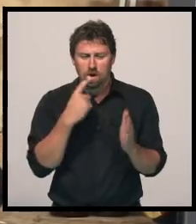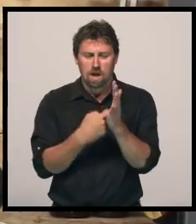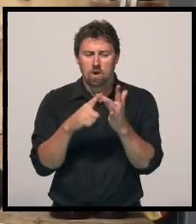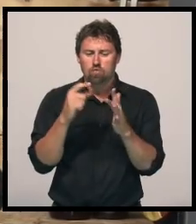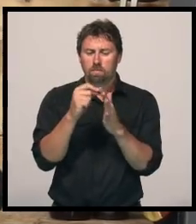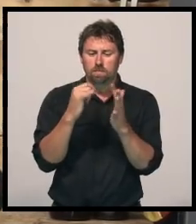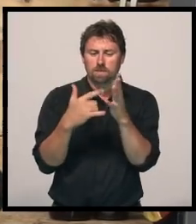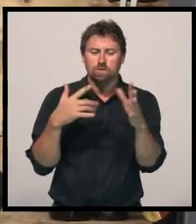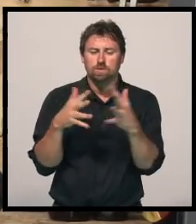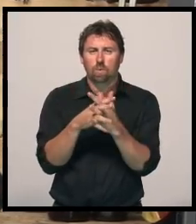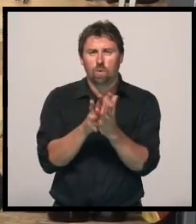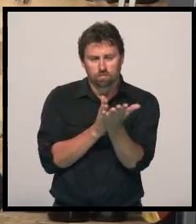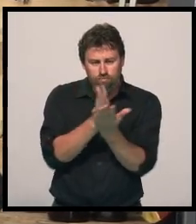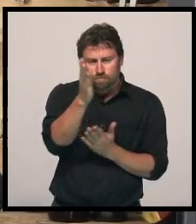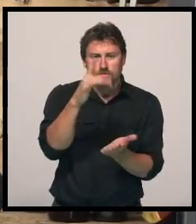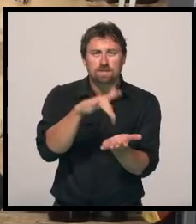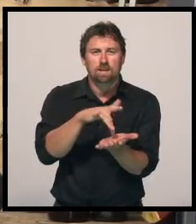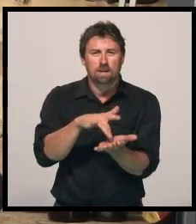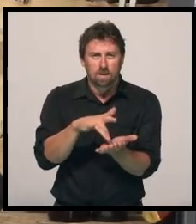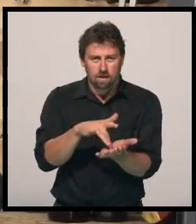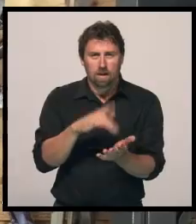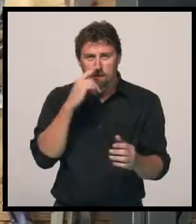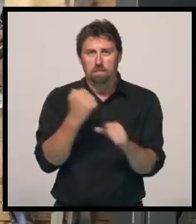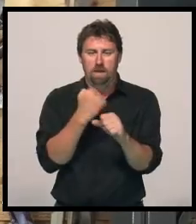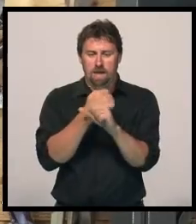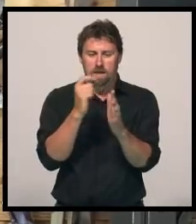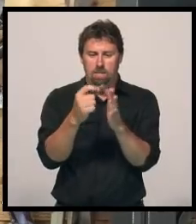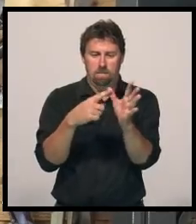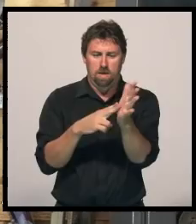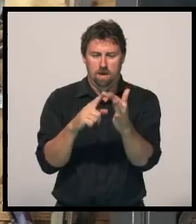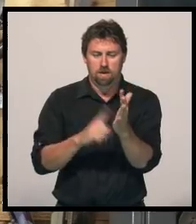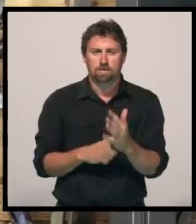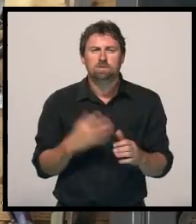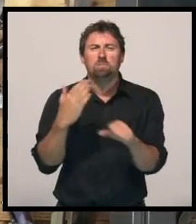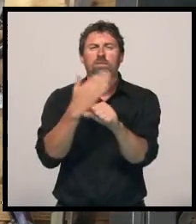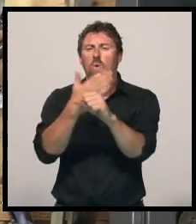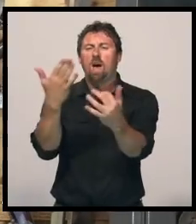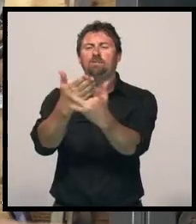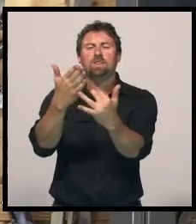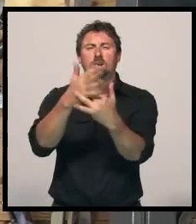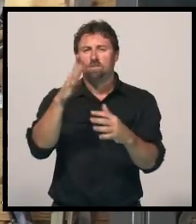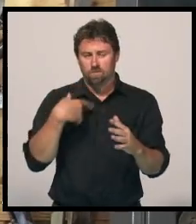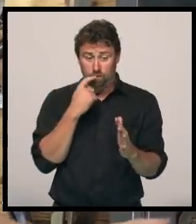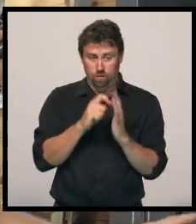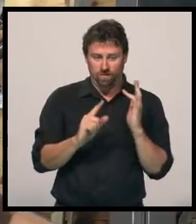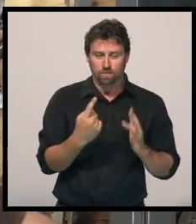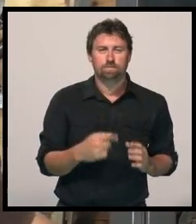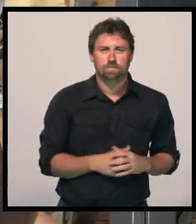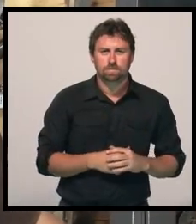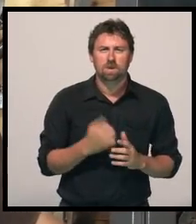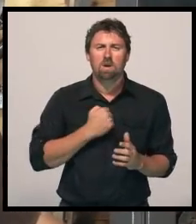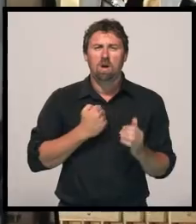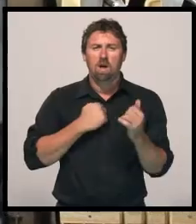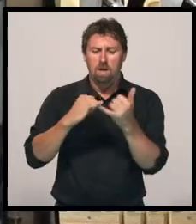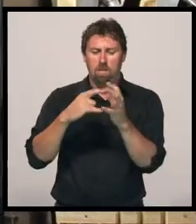up the middle. And then we can put it together to make the panel. So just before the break, I'll do that. You might notice with my bandsaw I've got a